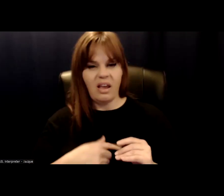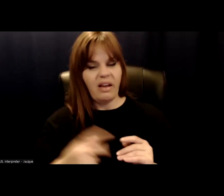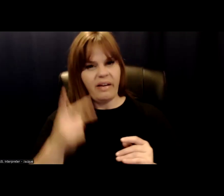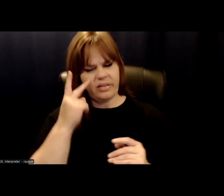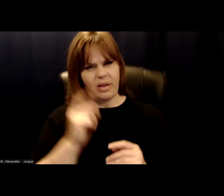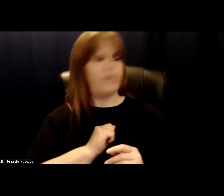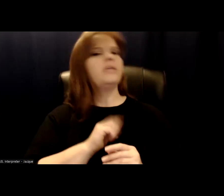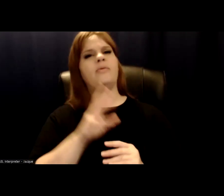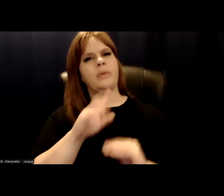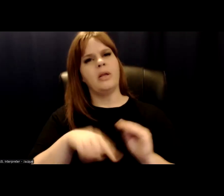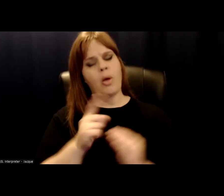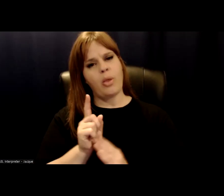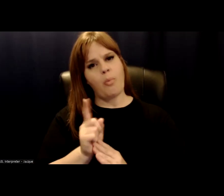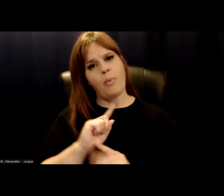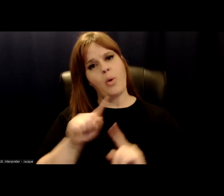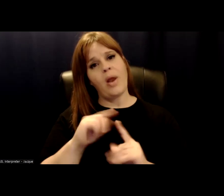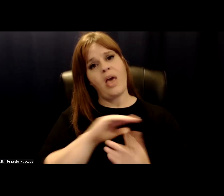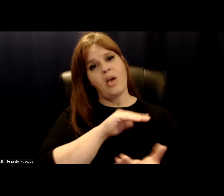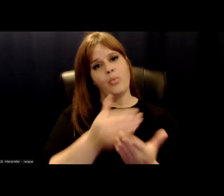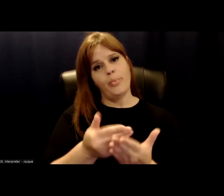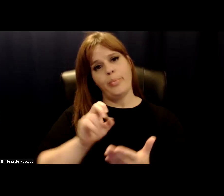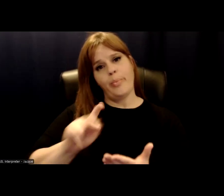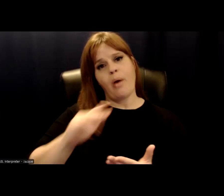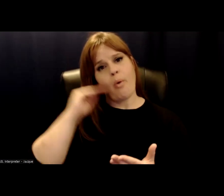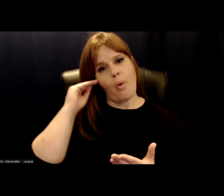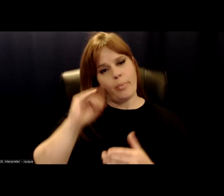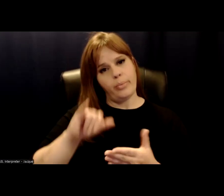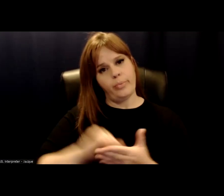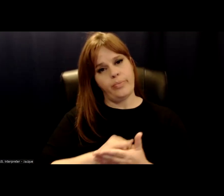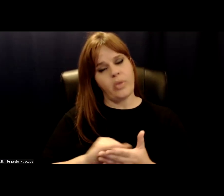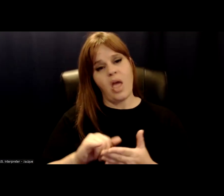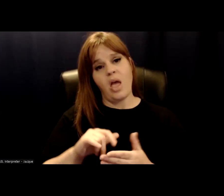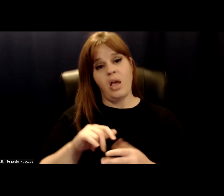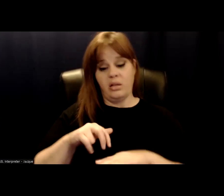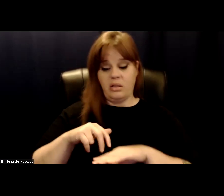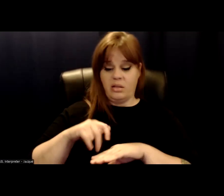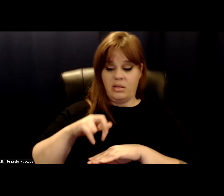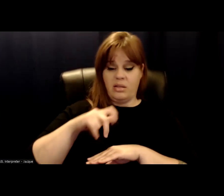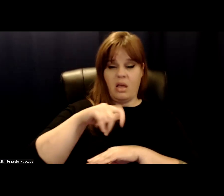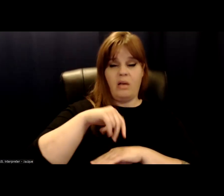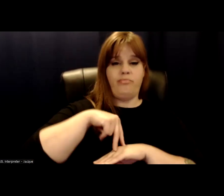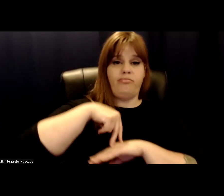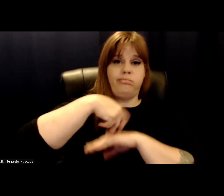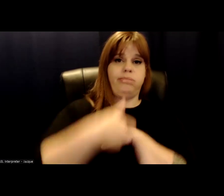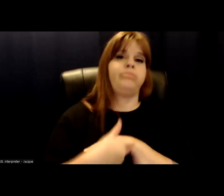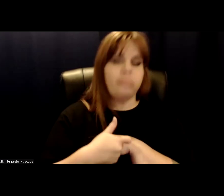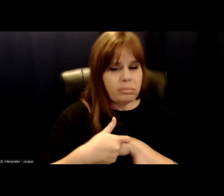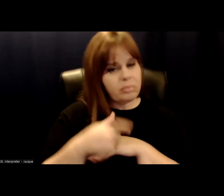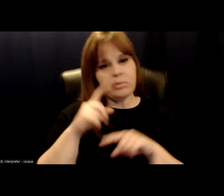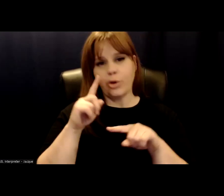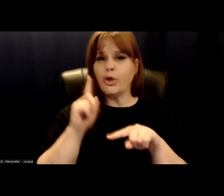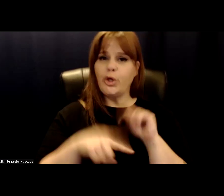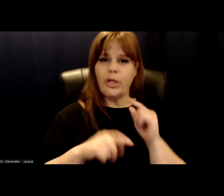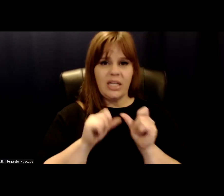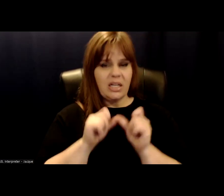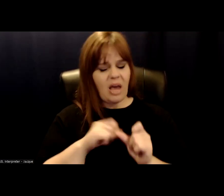moment when I got back home to New York and collapsed on my way up the stairs, unable to continue,